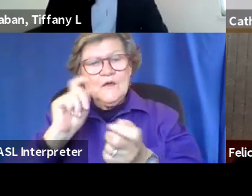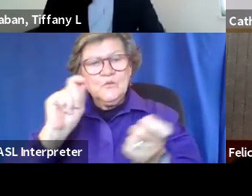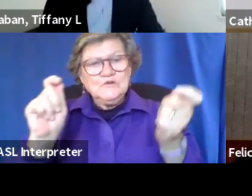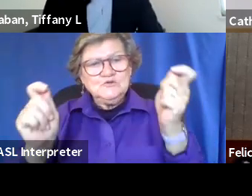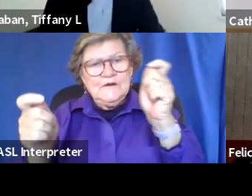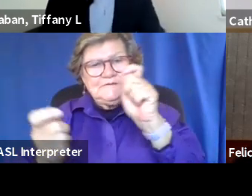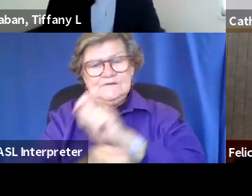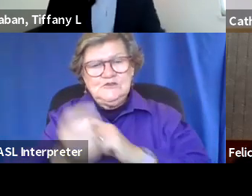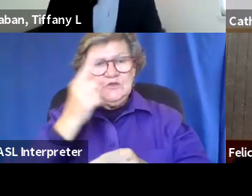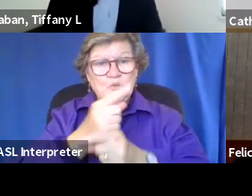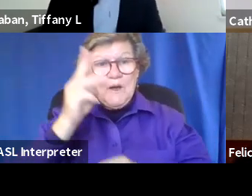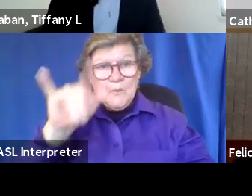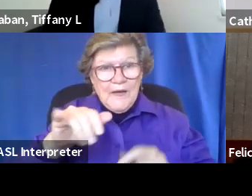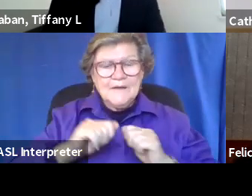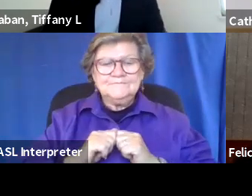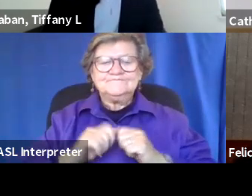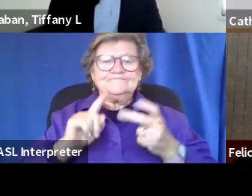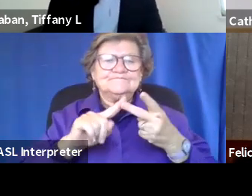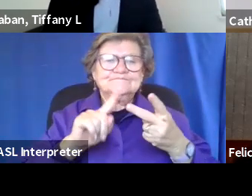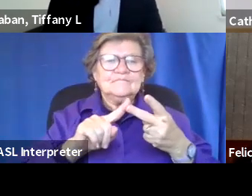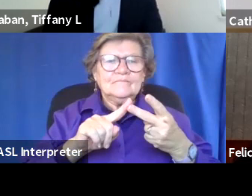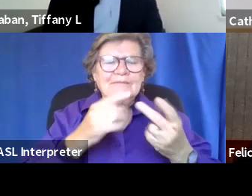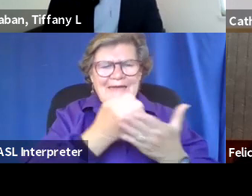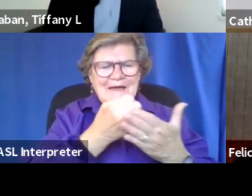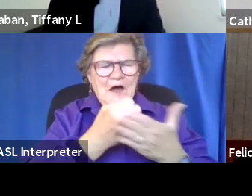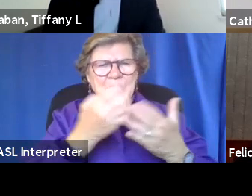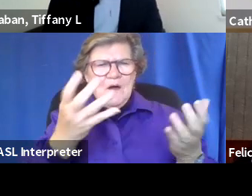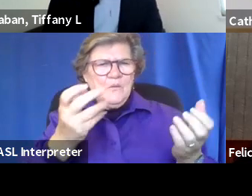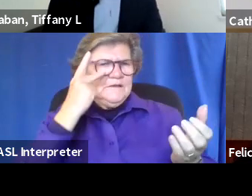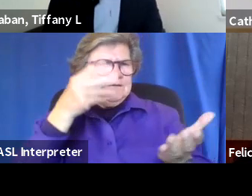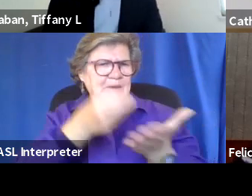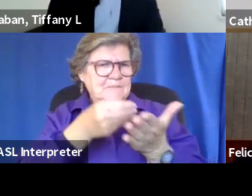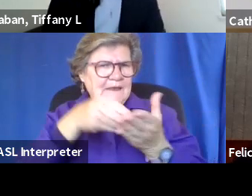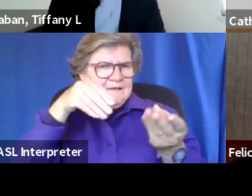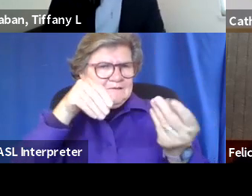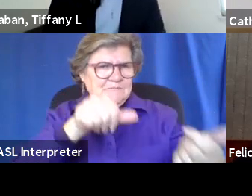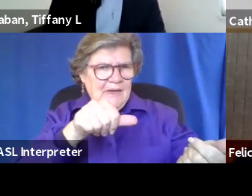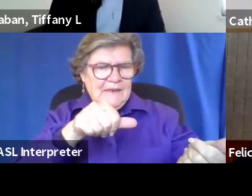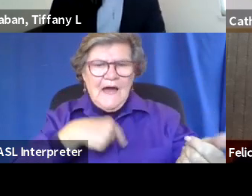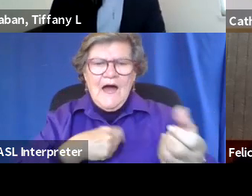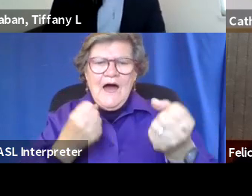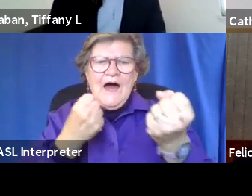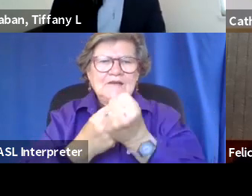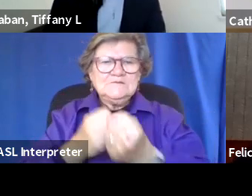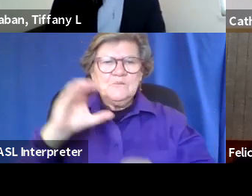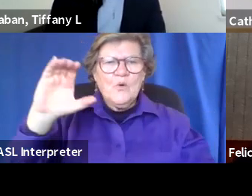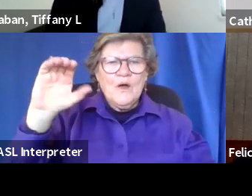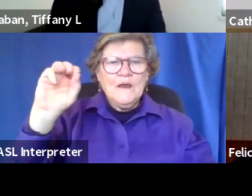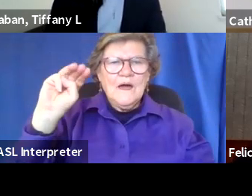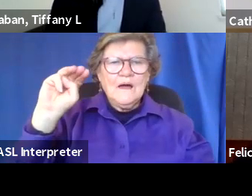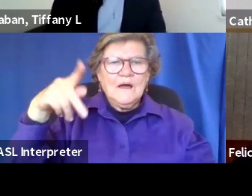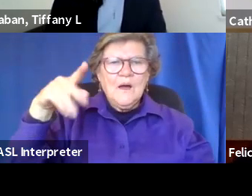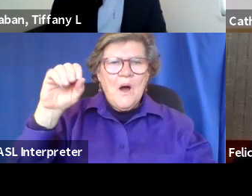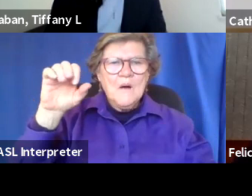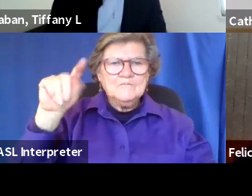over correctly. The other things in terms of the economy where I want to see money spent is I am a big supporter of composting. I'm